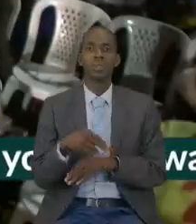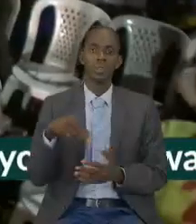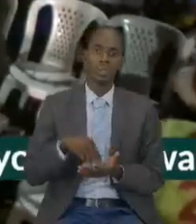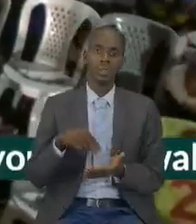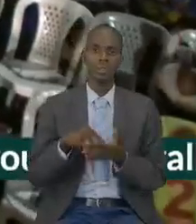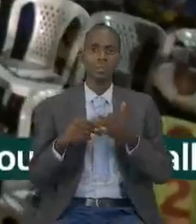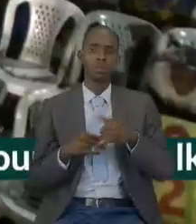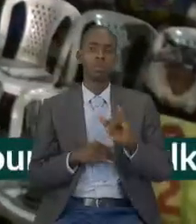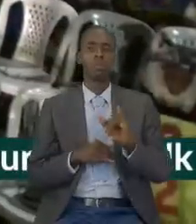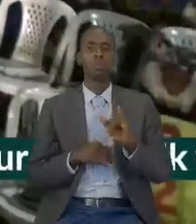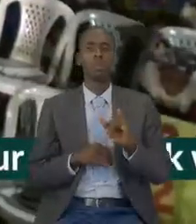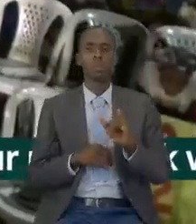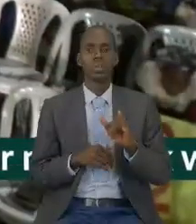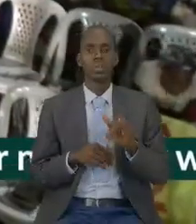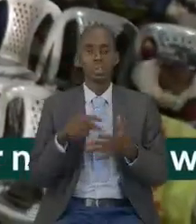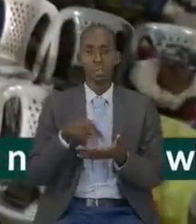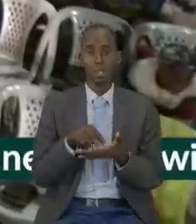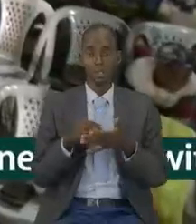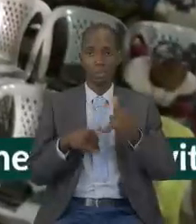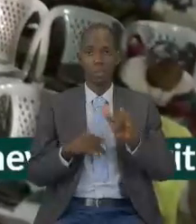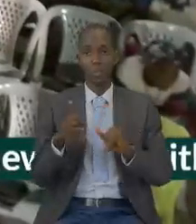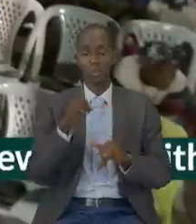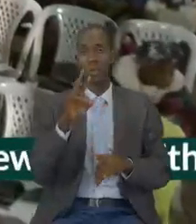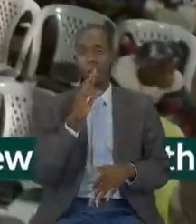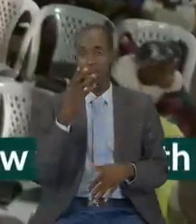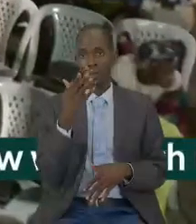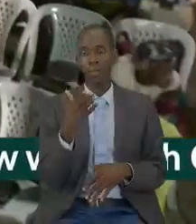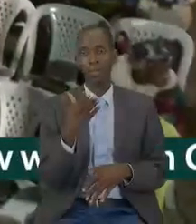Keep standing. Please, our brethren, go down quickly.